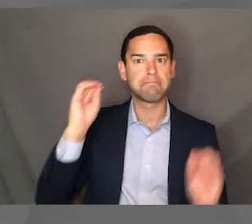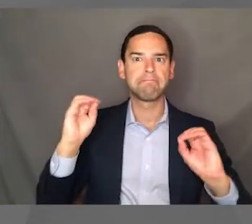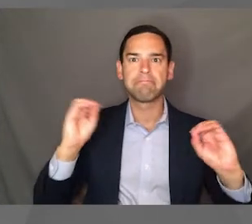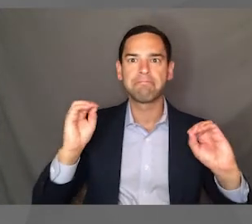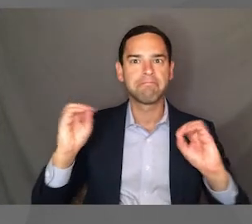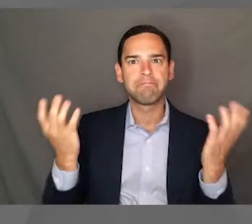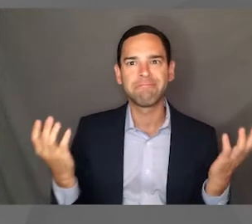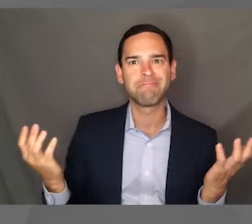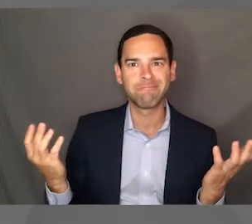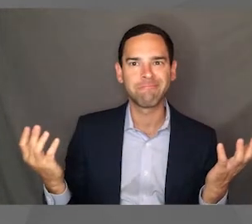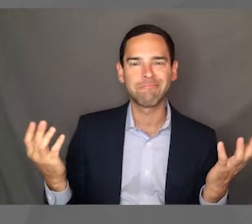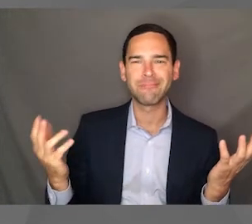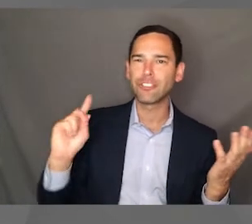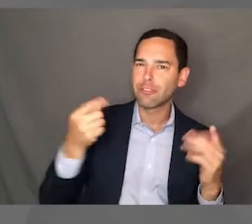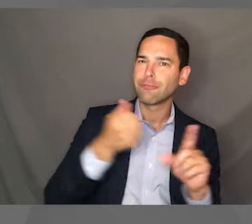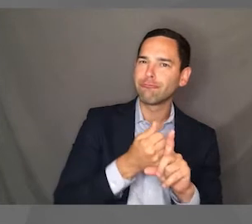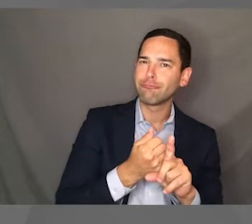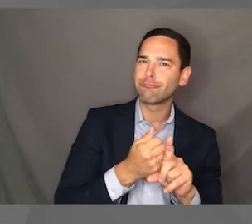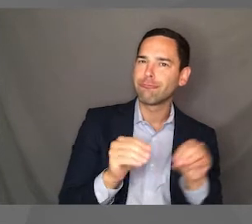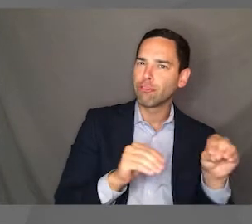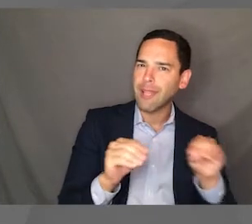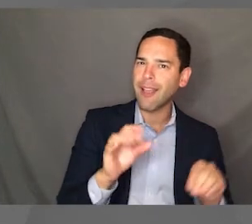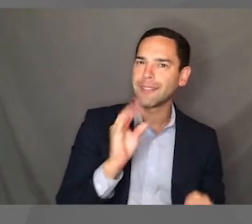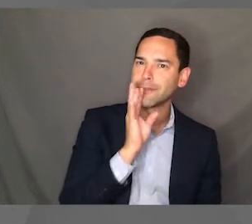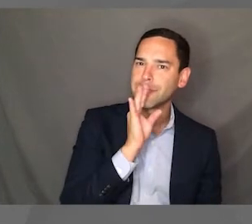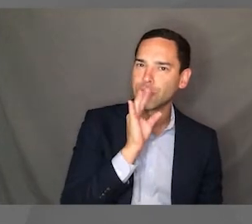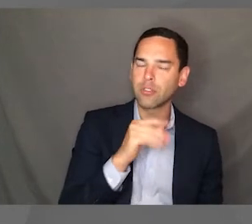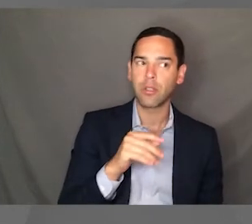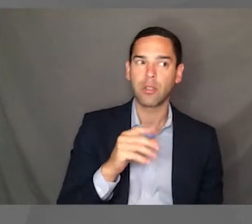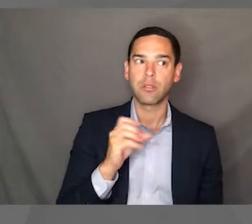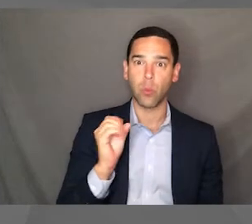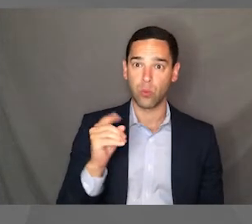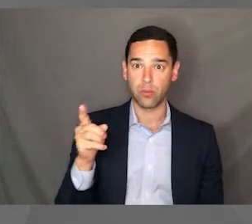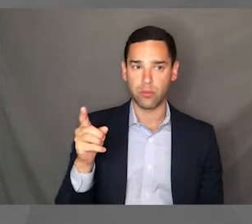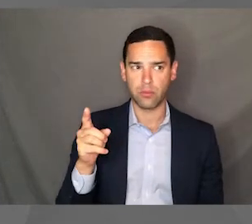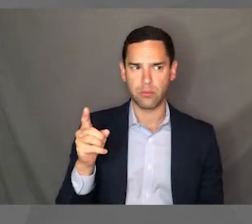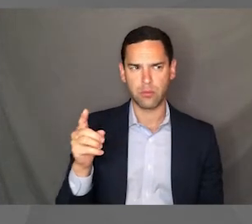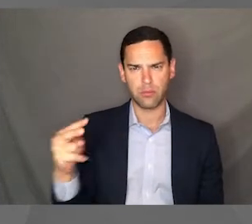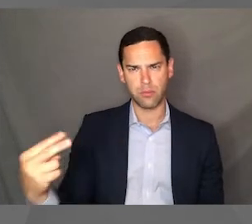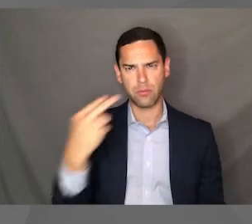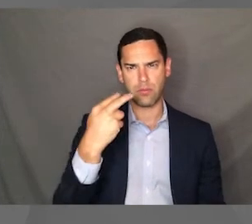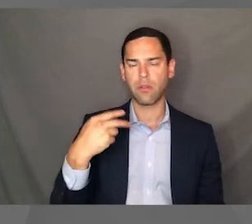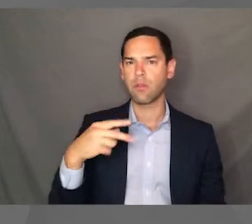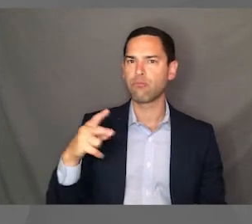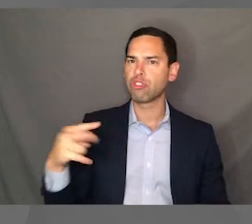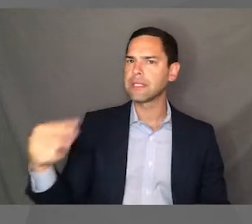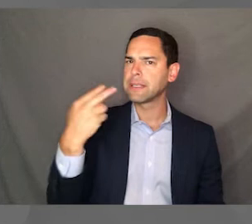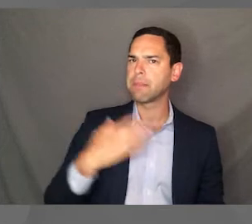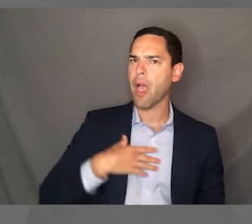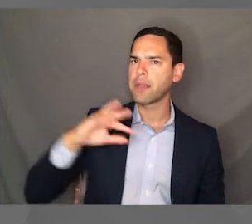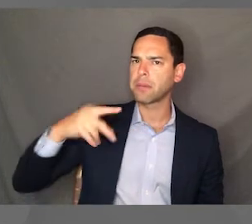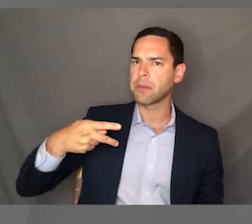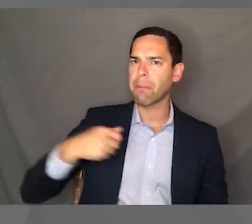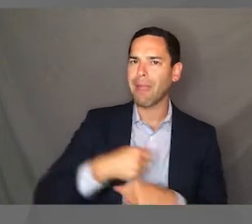so there are certain assumptions that if a person sees another